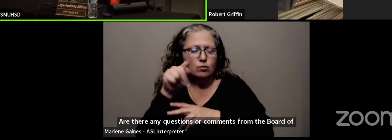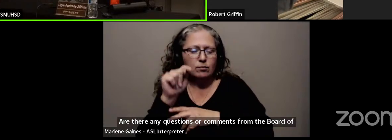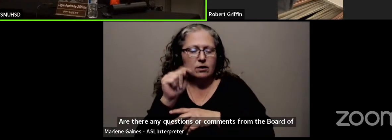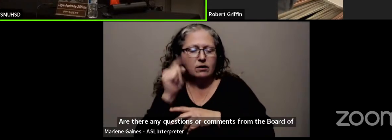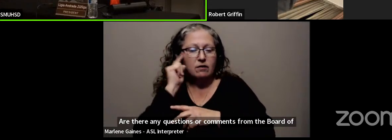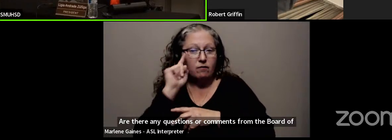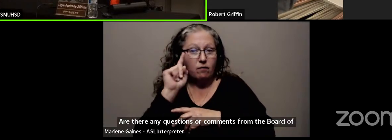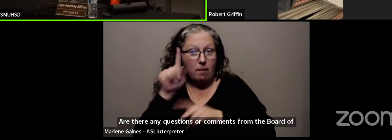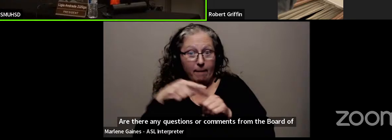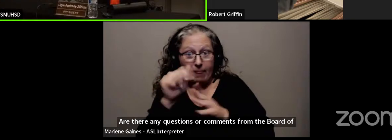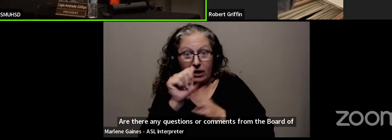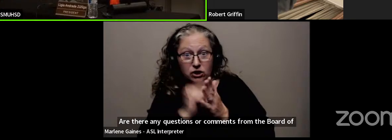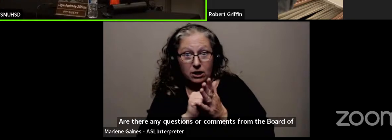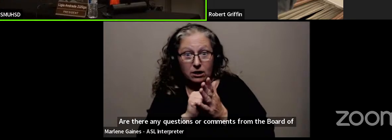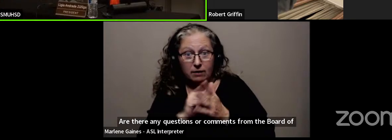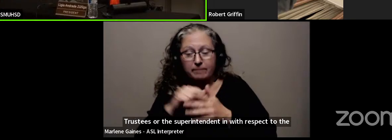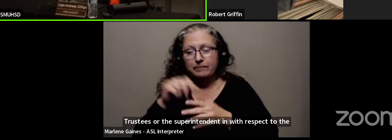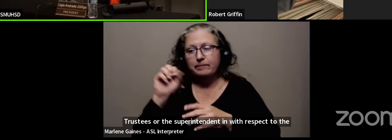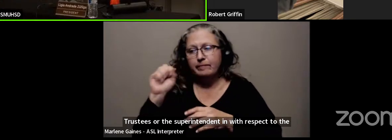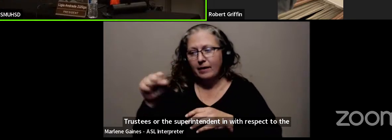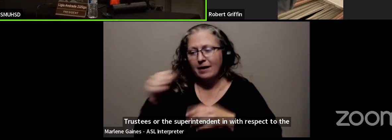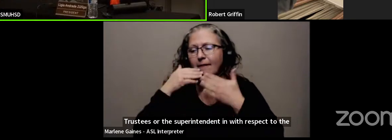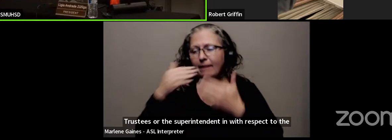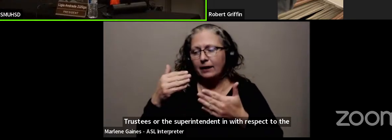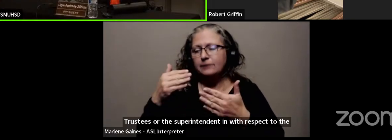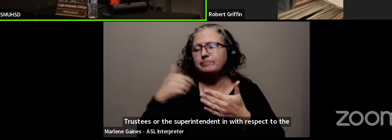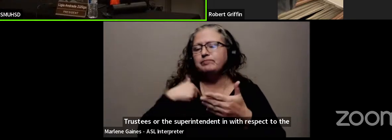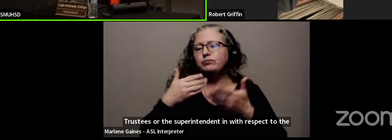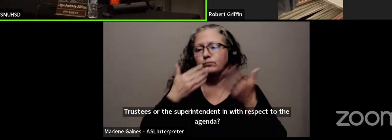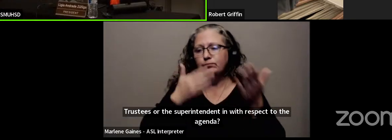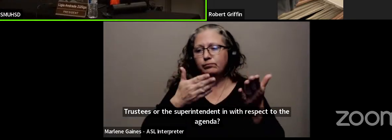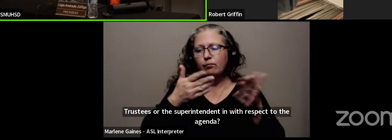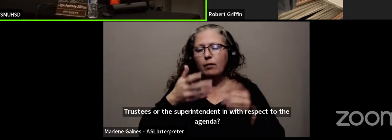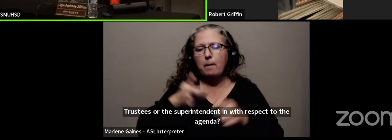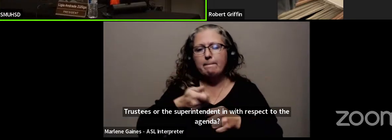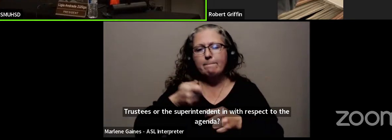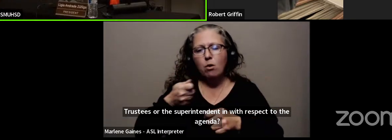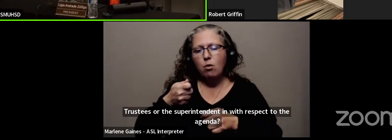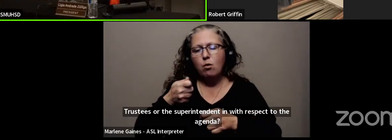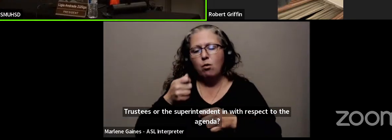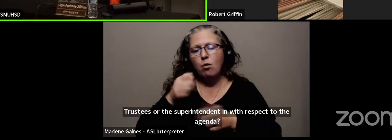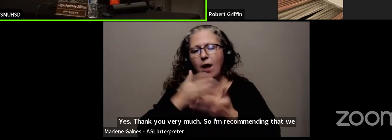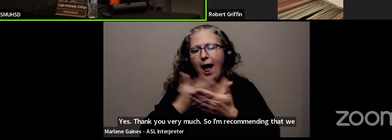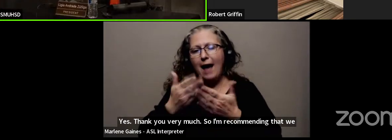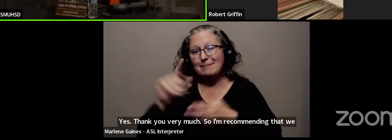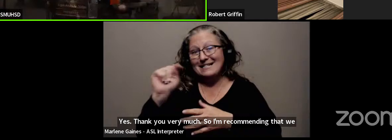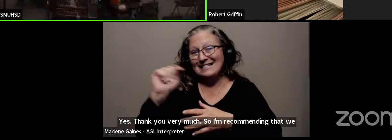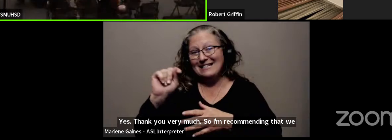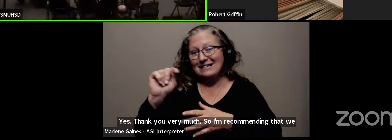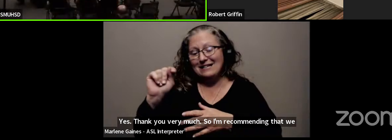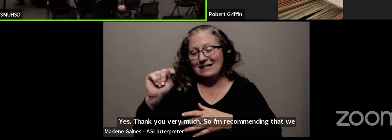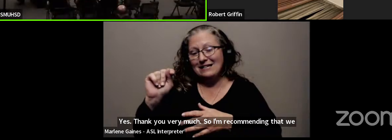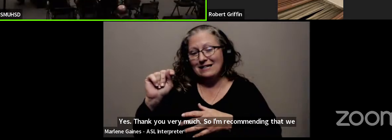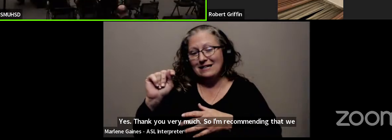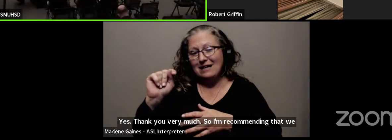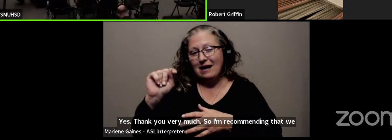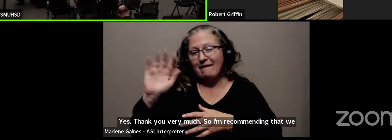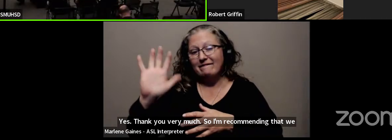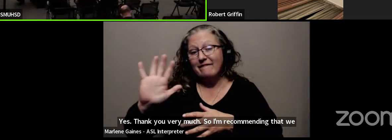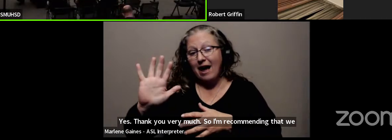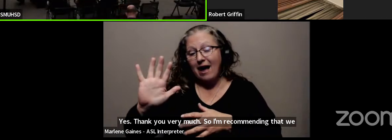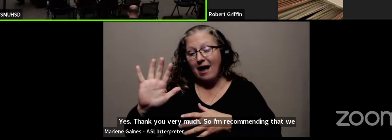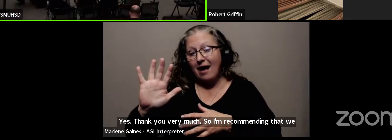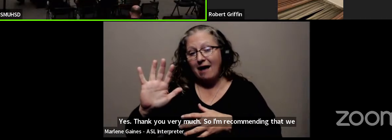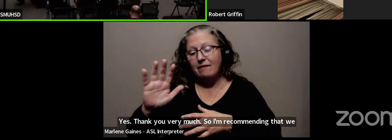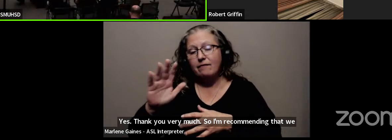agenda? Yes. Thank you very much. So I'm recommending that we pull item T as in Tom, T5, which is